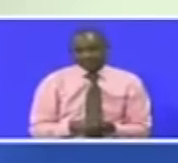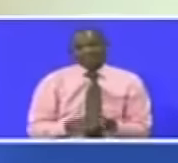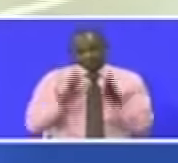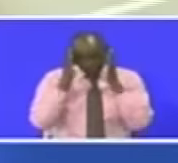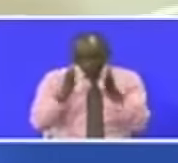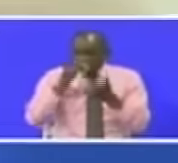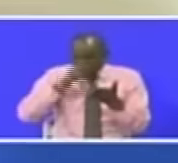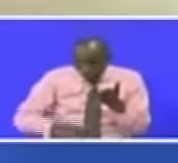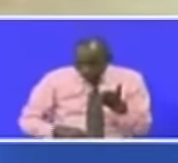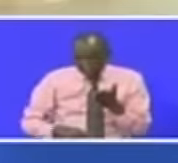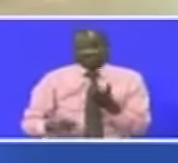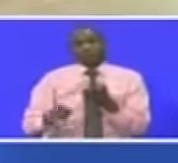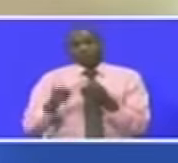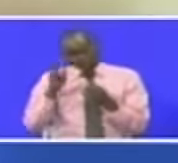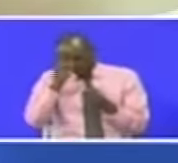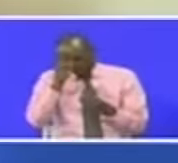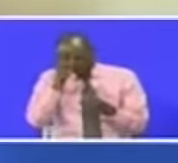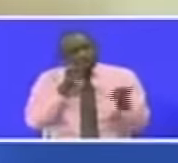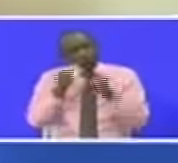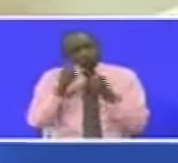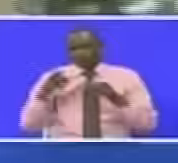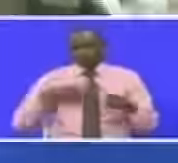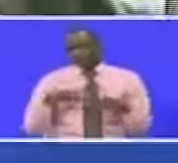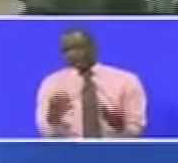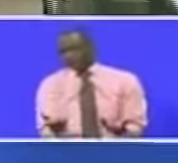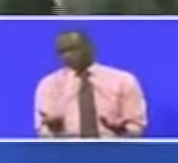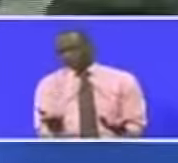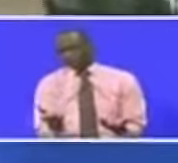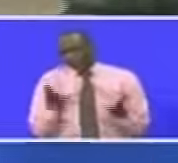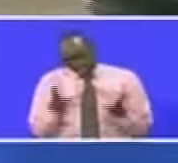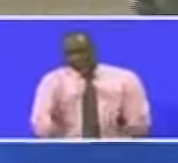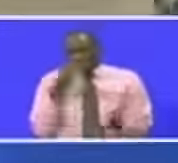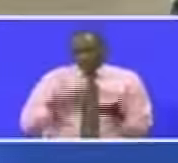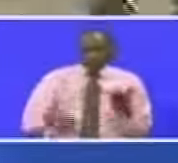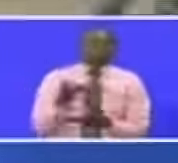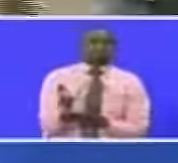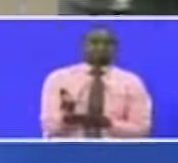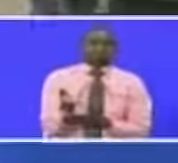focus shifts on how the police are controlling the demonstrators who enjoy their picketing